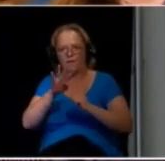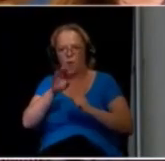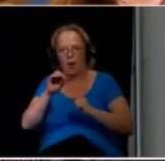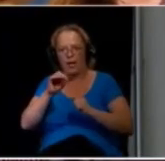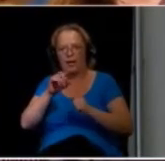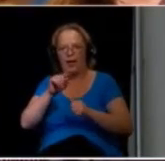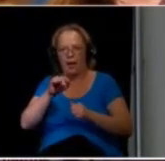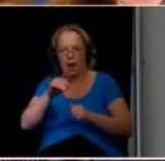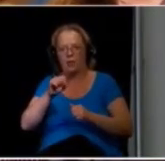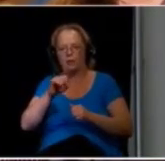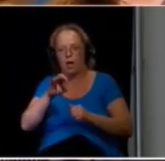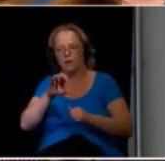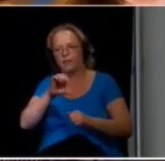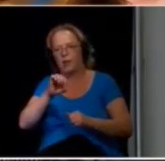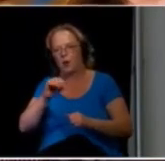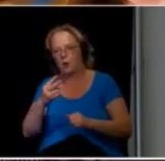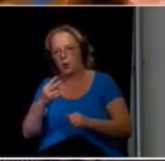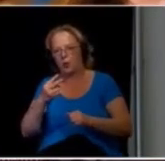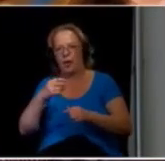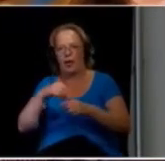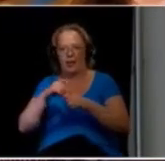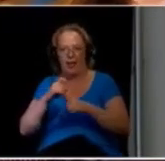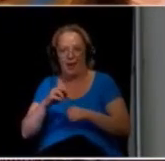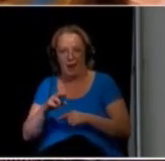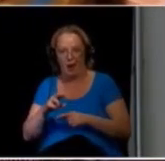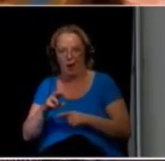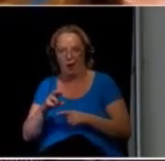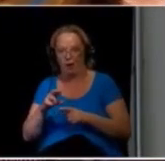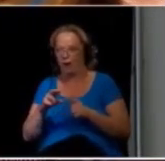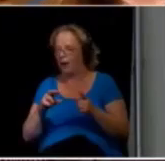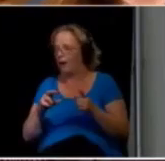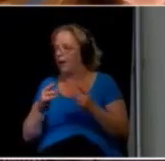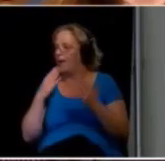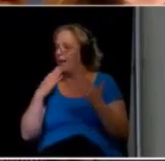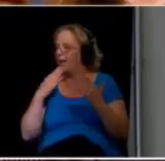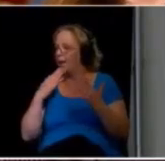these cars. So my question is mainly about, thank you.